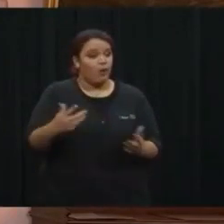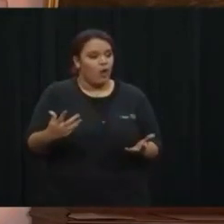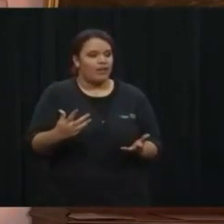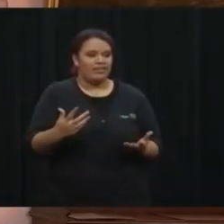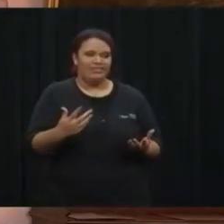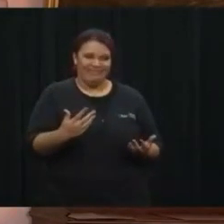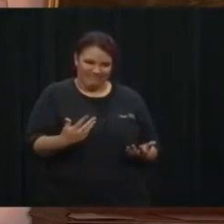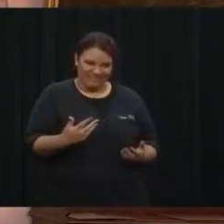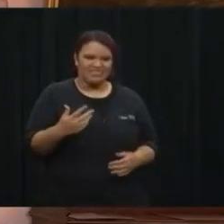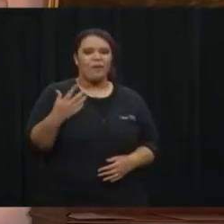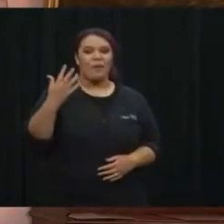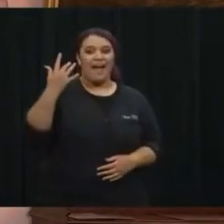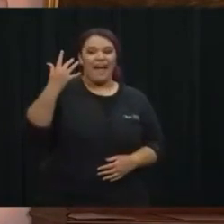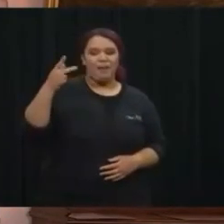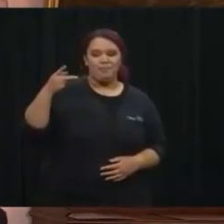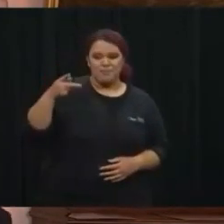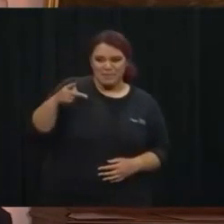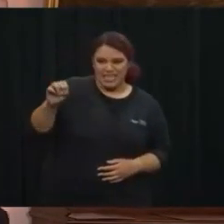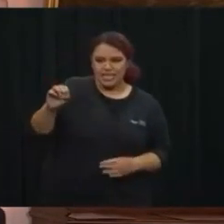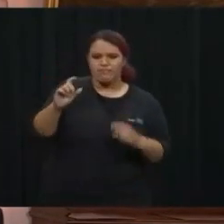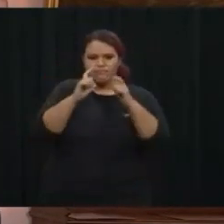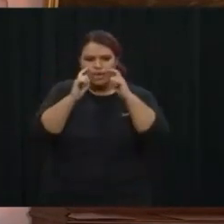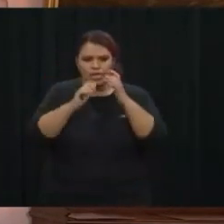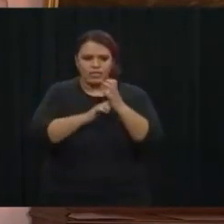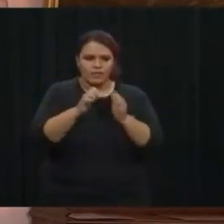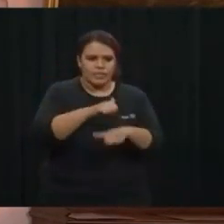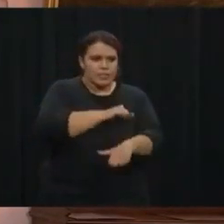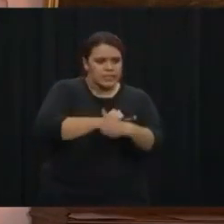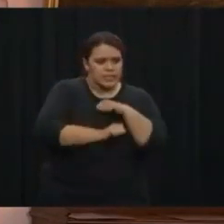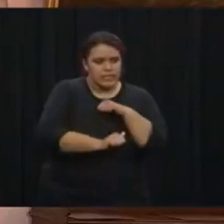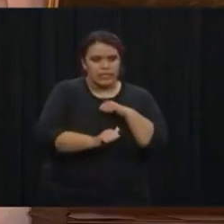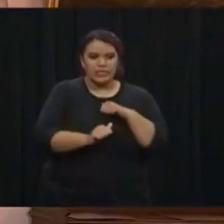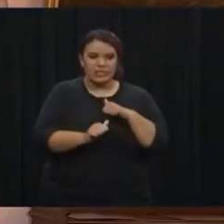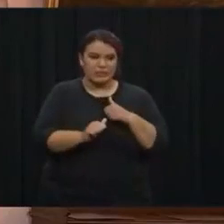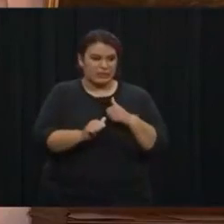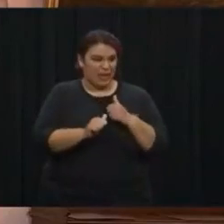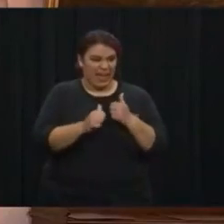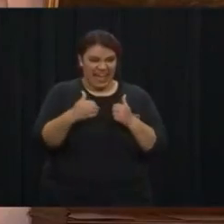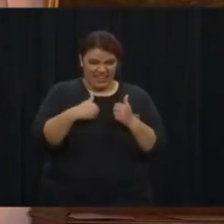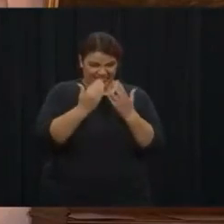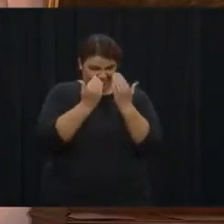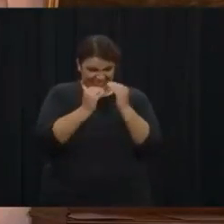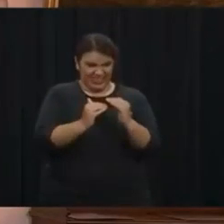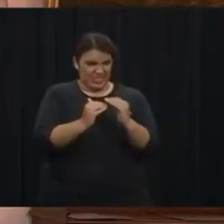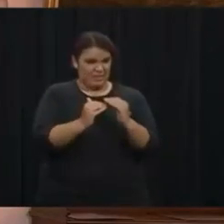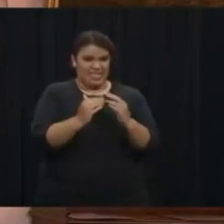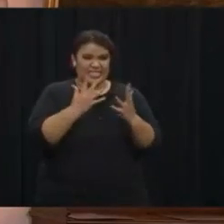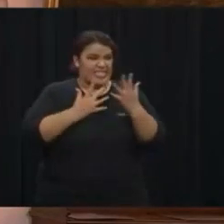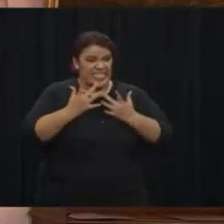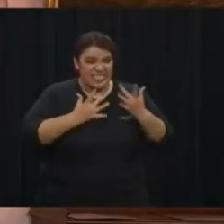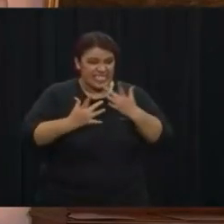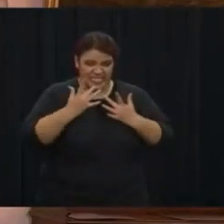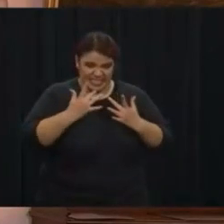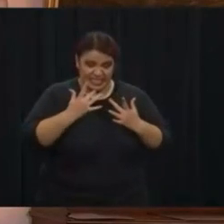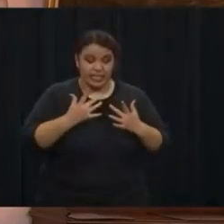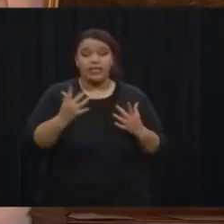peak in different communities, they'll be able to respond accordingly. And that's why our emergency operating center, it's like a